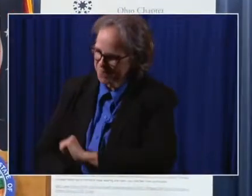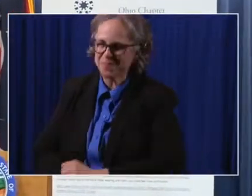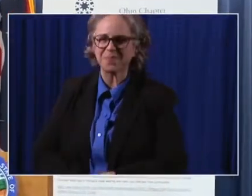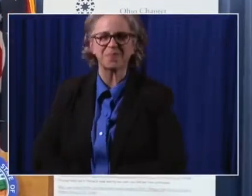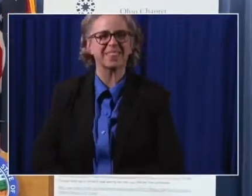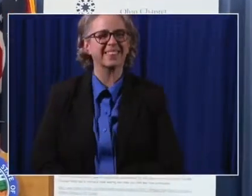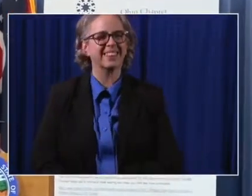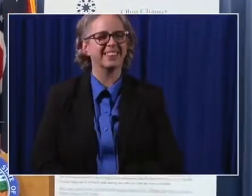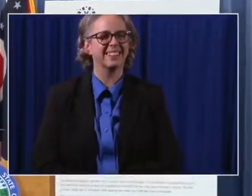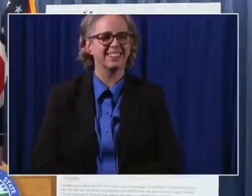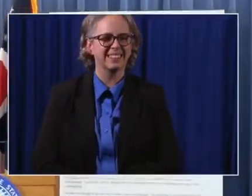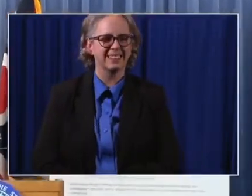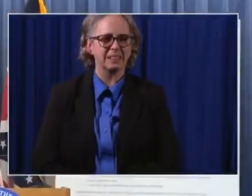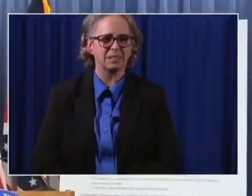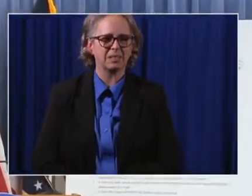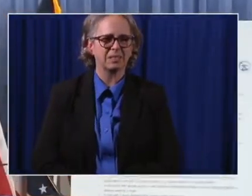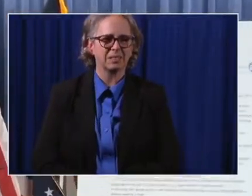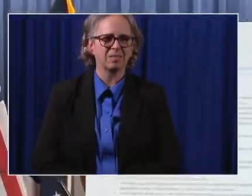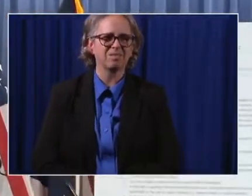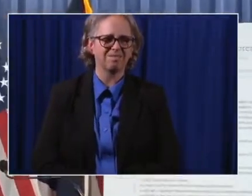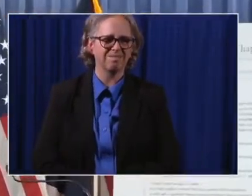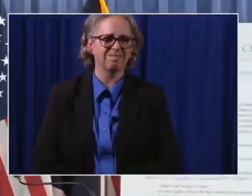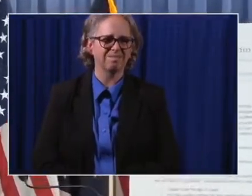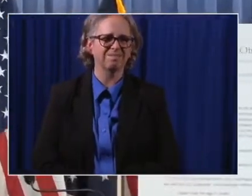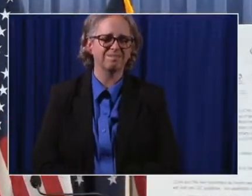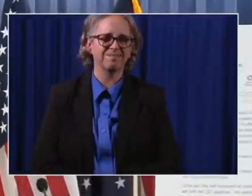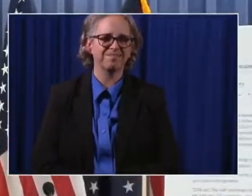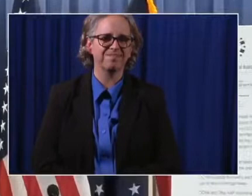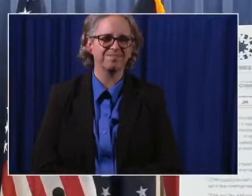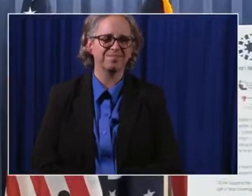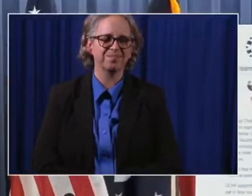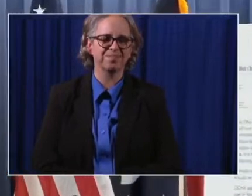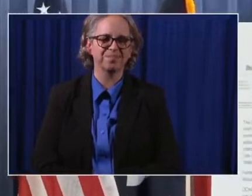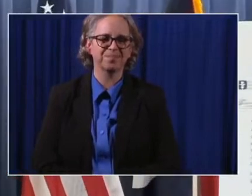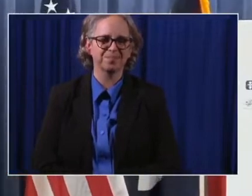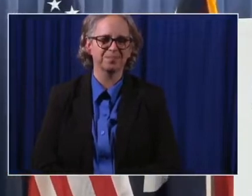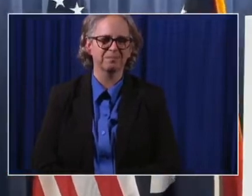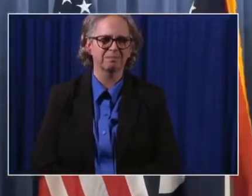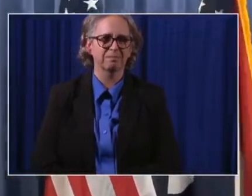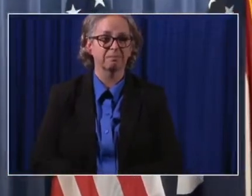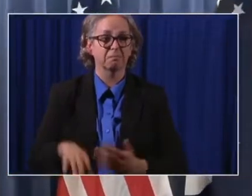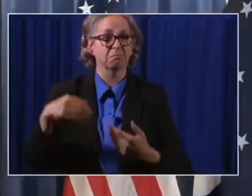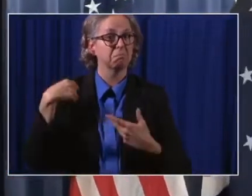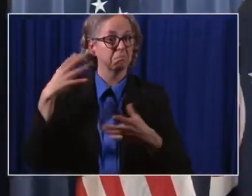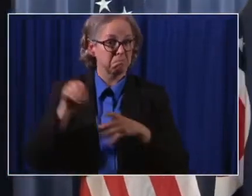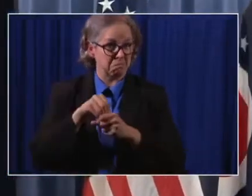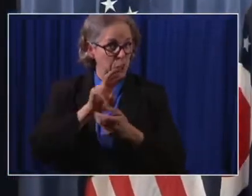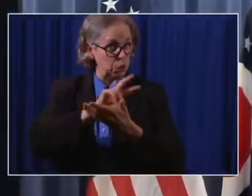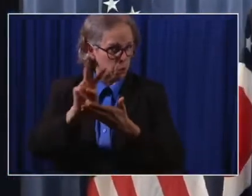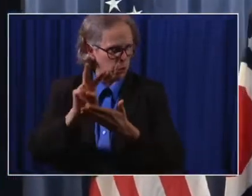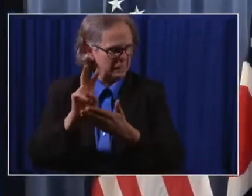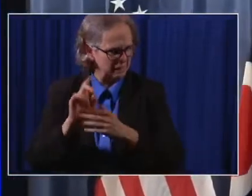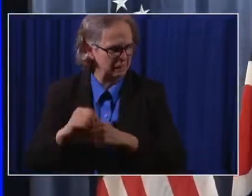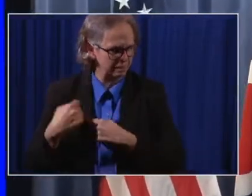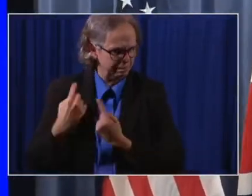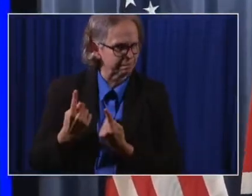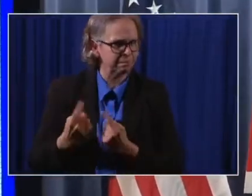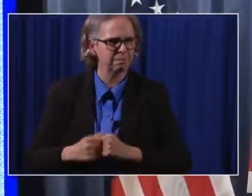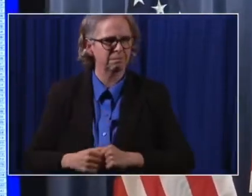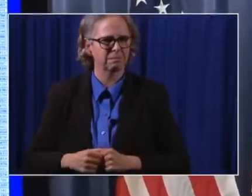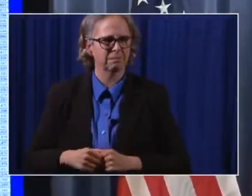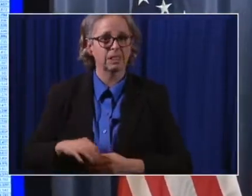But you'll see, we start off at least for the last 2 weeks with the county that has the highest